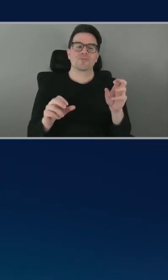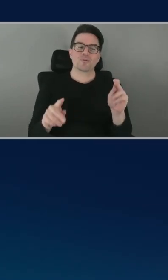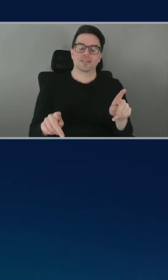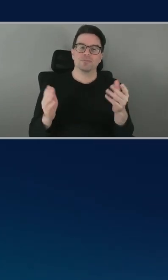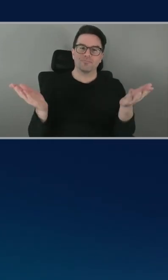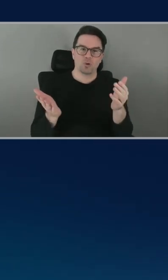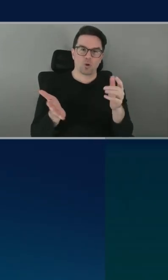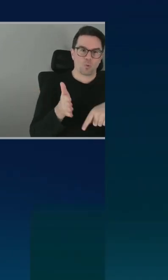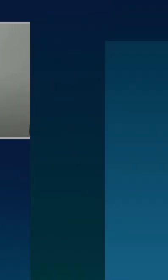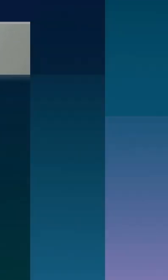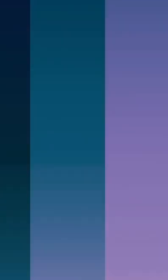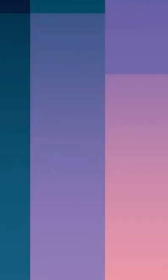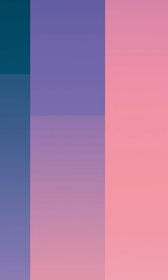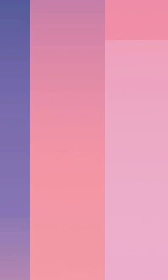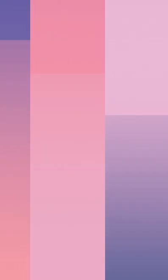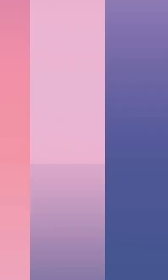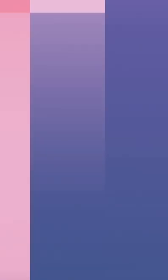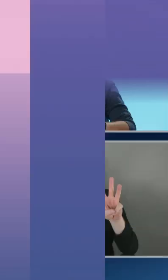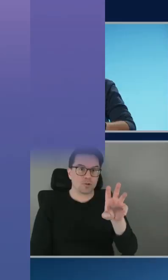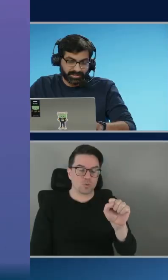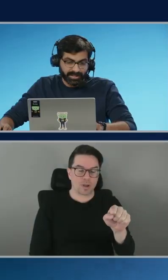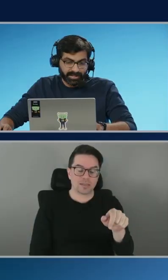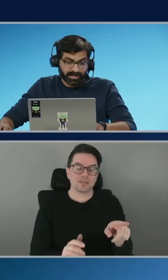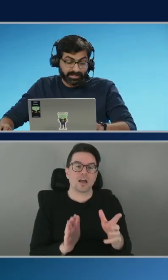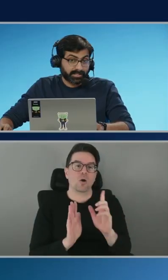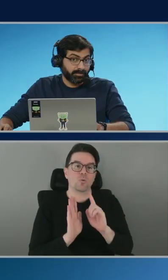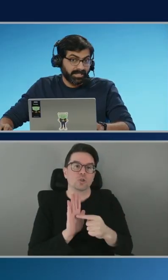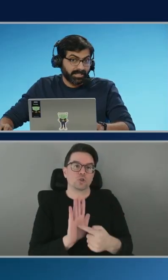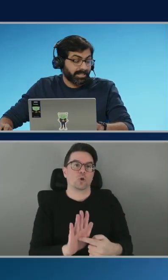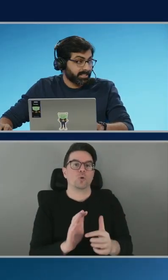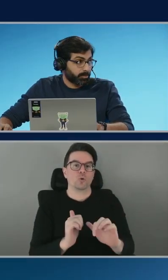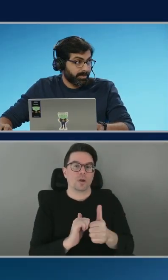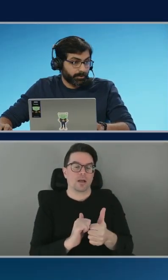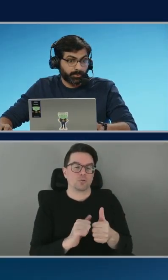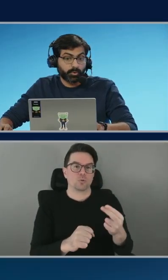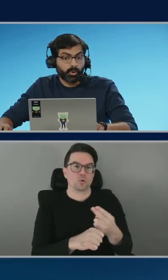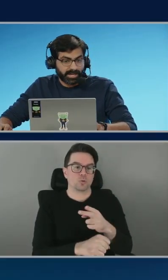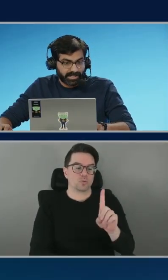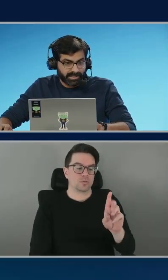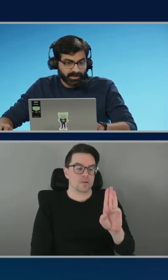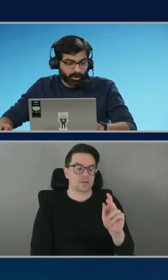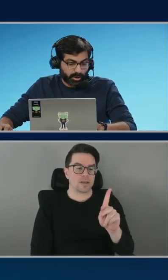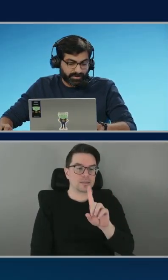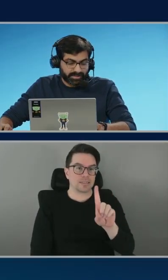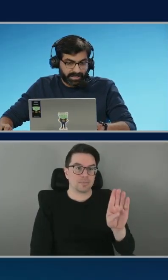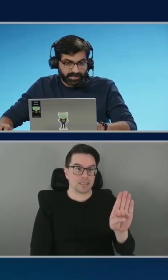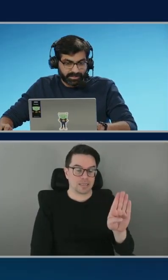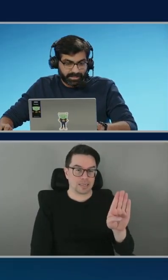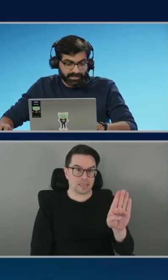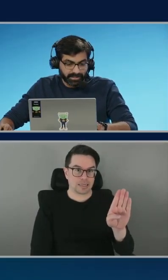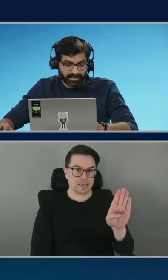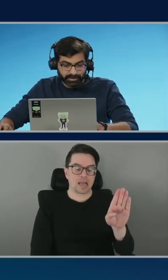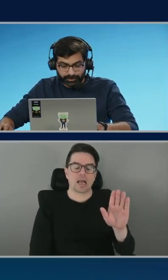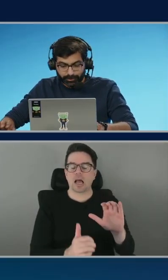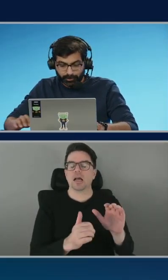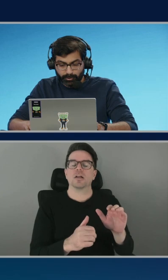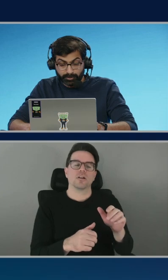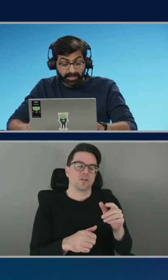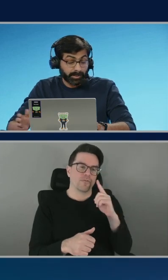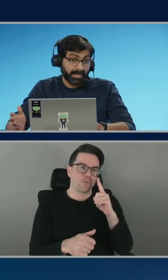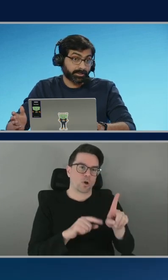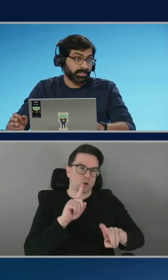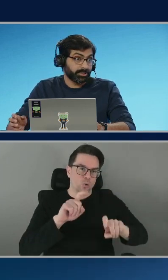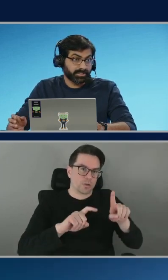you how easy it is for you to basically use DuckDB as a way for you to query all of this data, right? Mm-hmm.